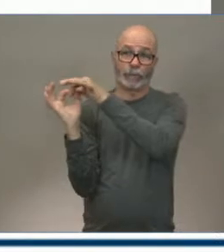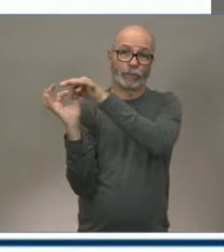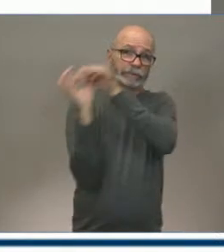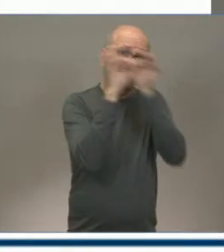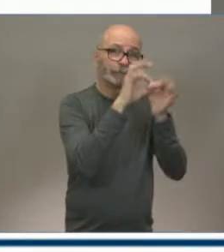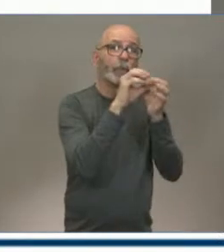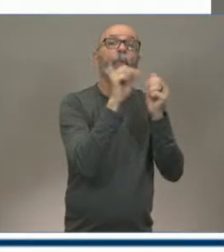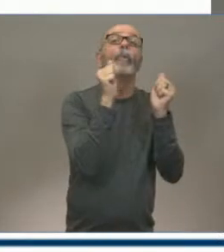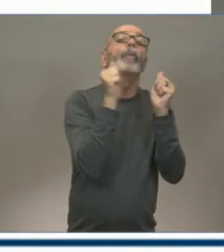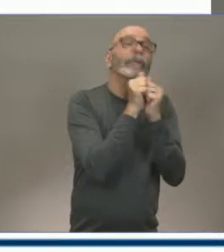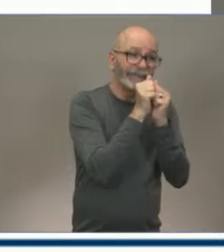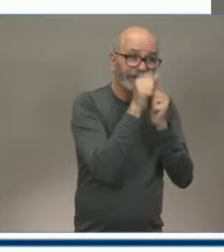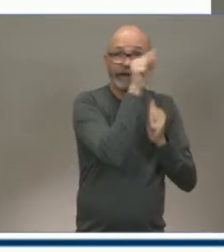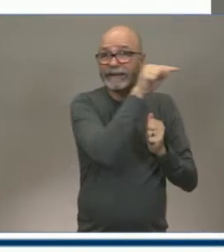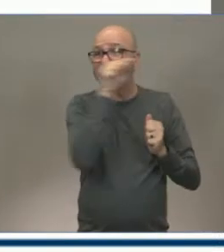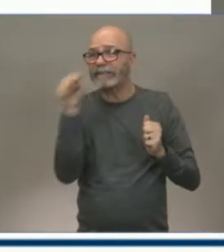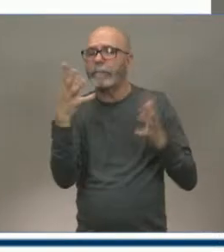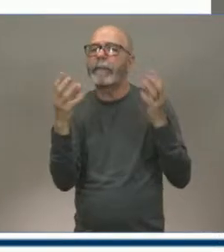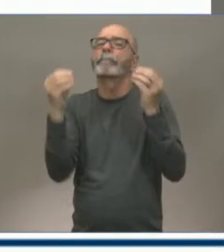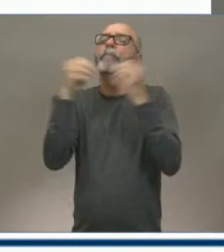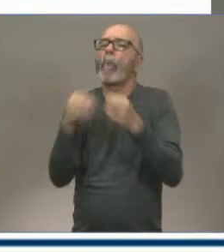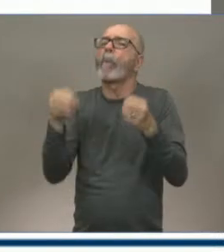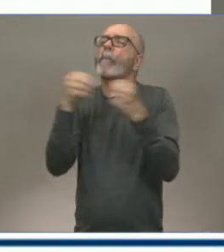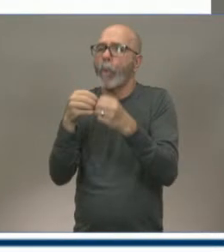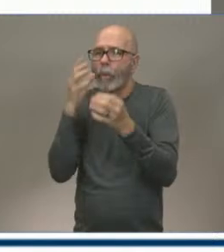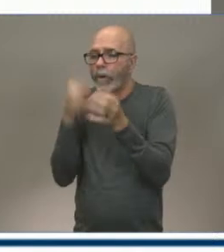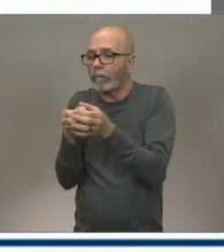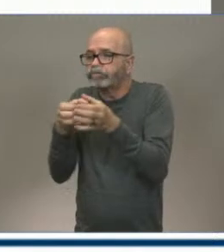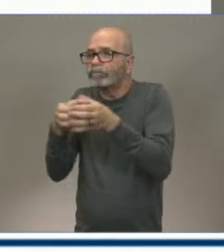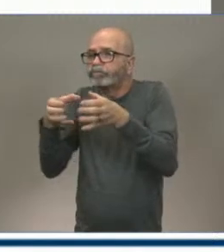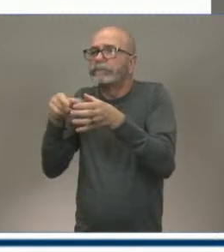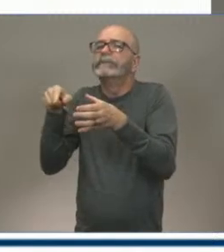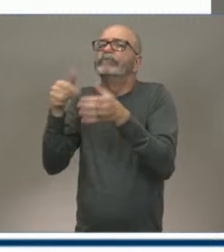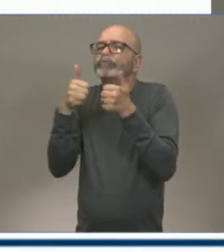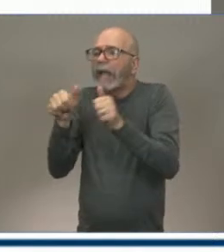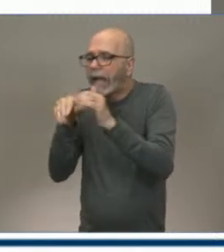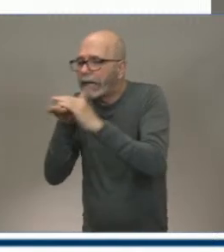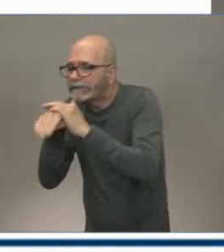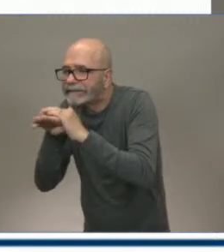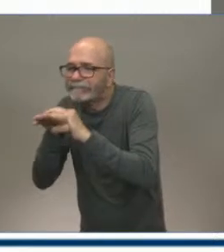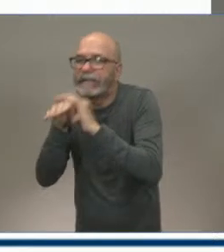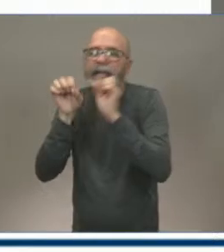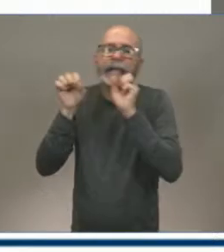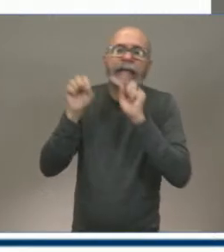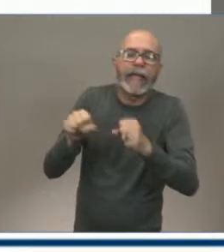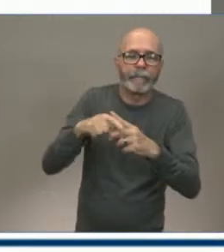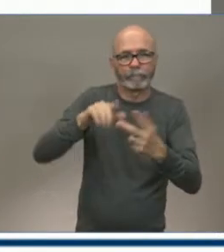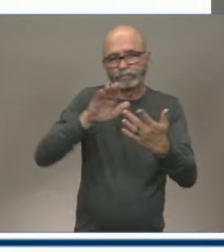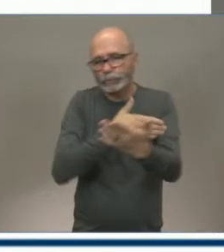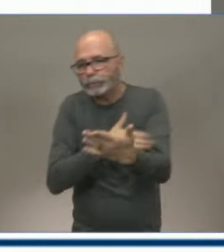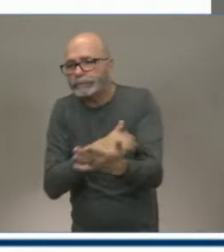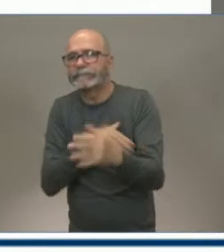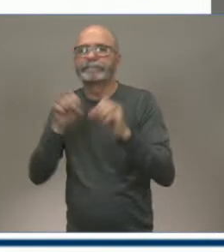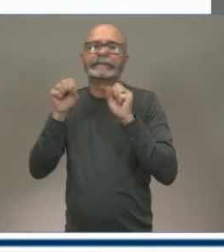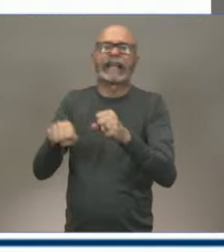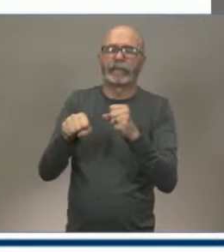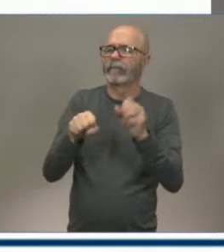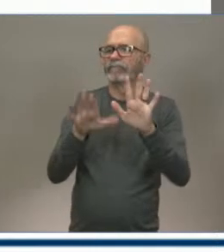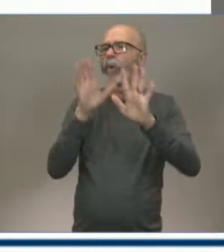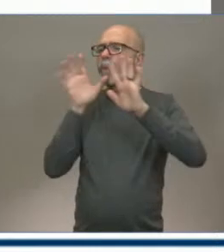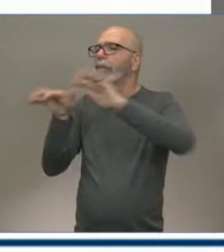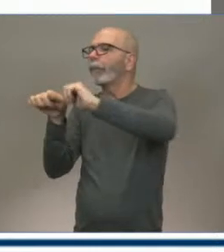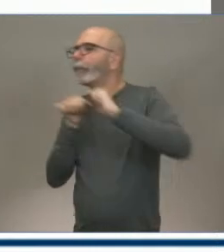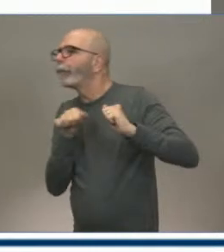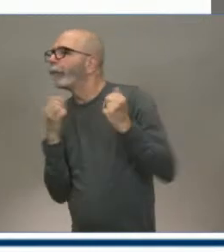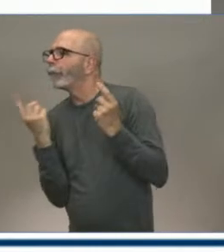increased access to music education in a safe way. And we will continue to monitor and update this guidance as needed. So